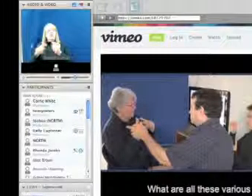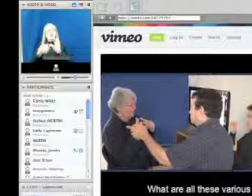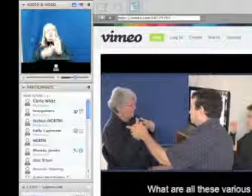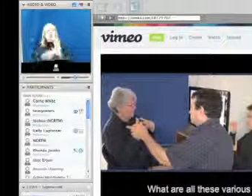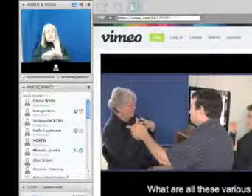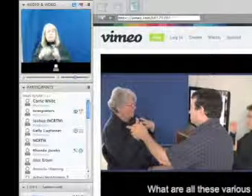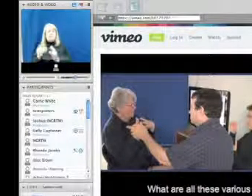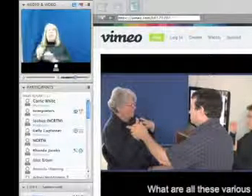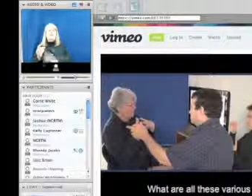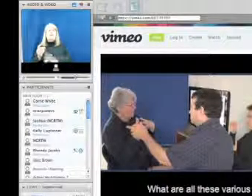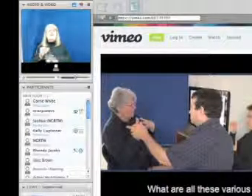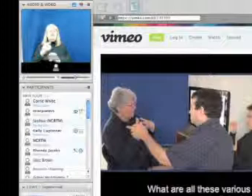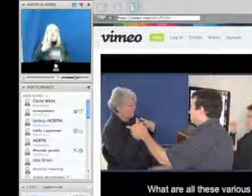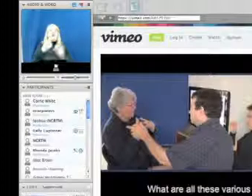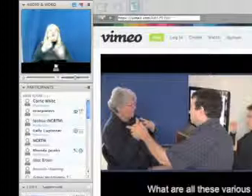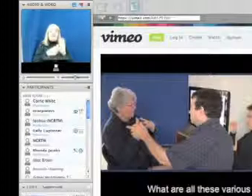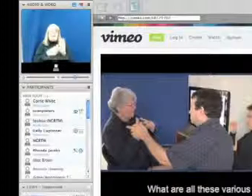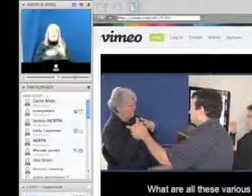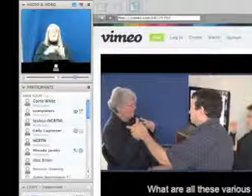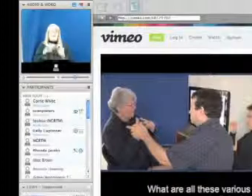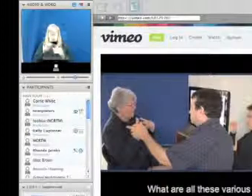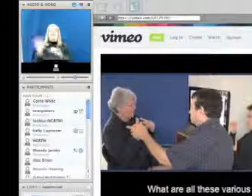at 3:04.